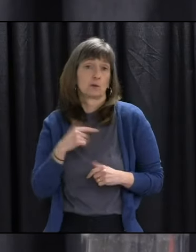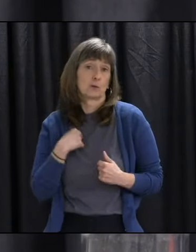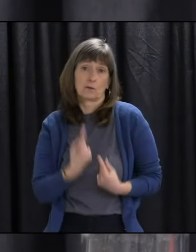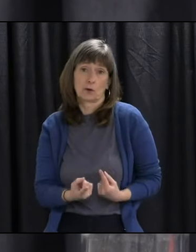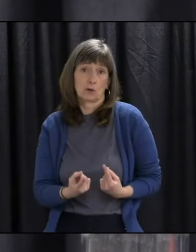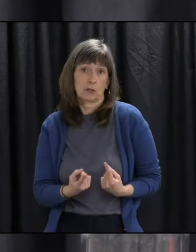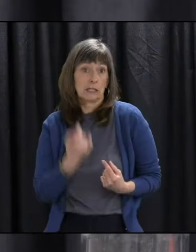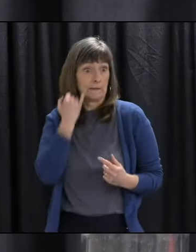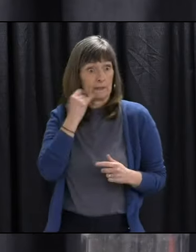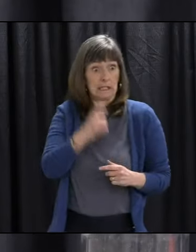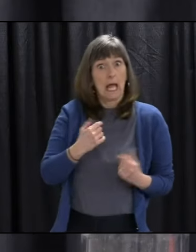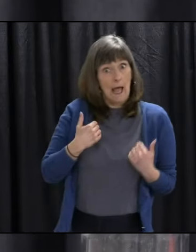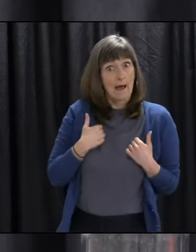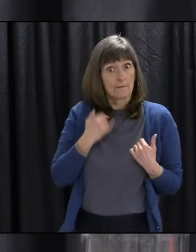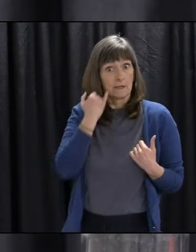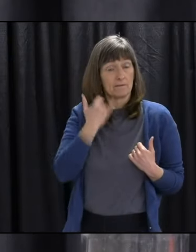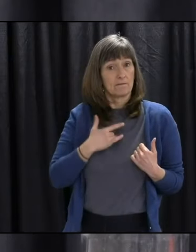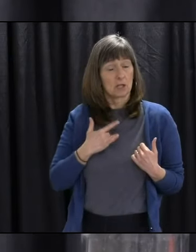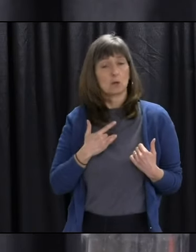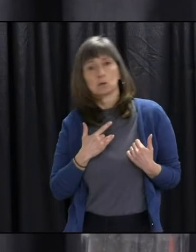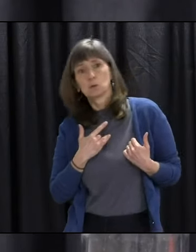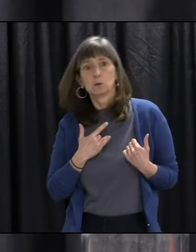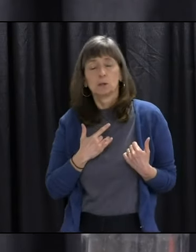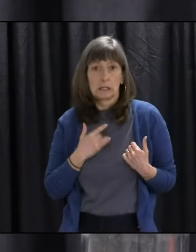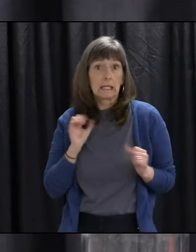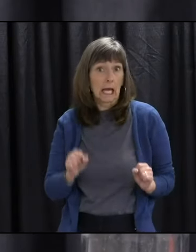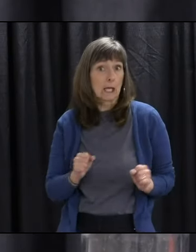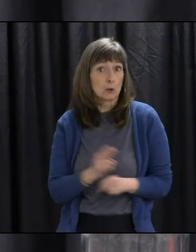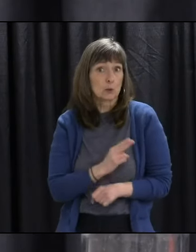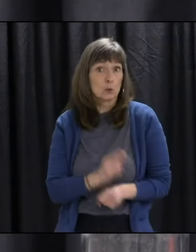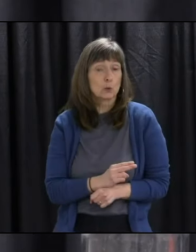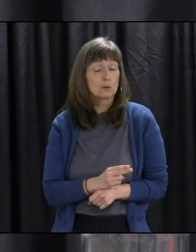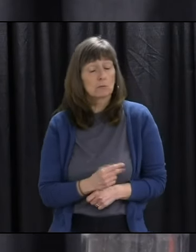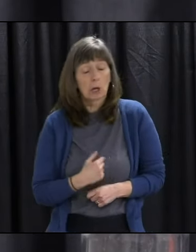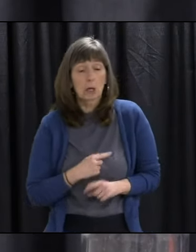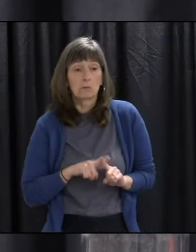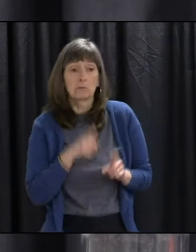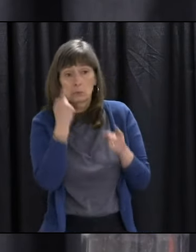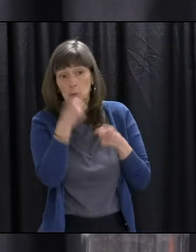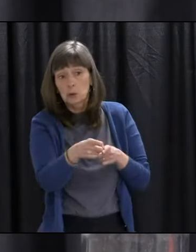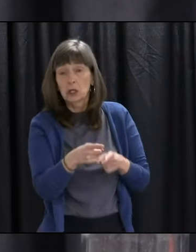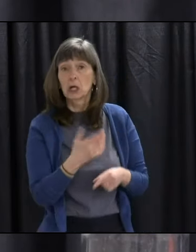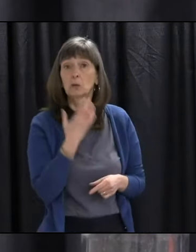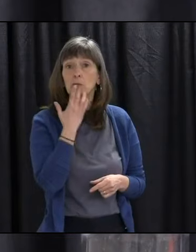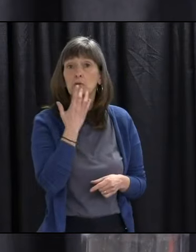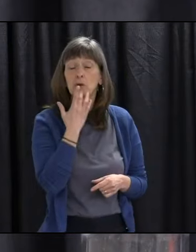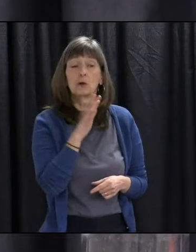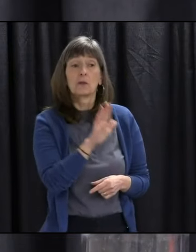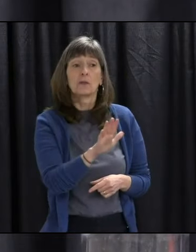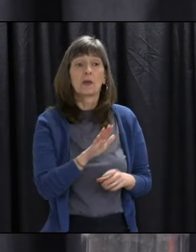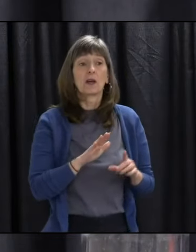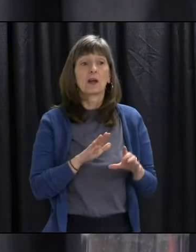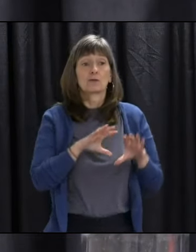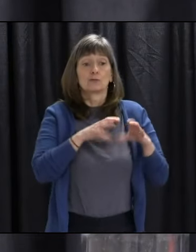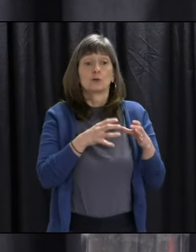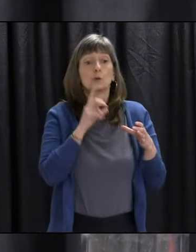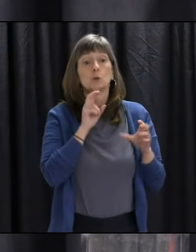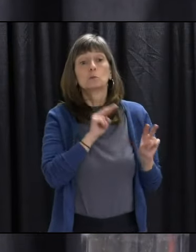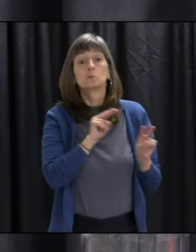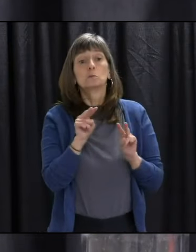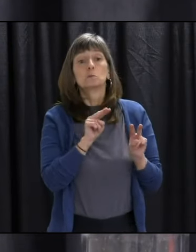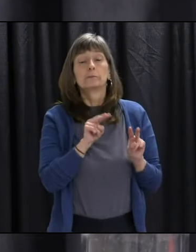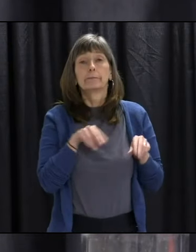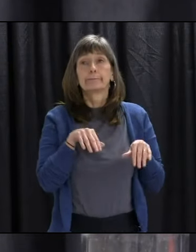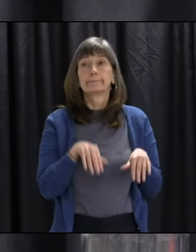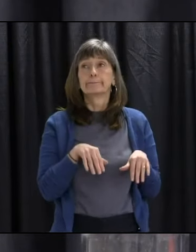there if they need it. I would much prefer that they can sit their COVID unit and be relatively